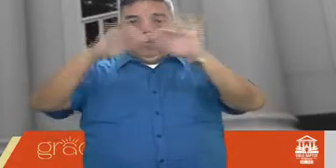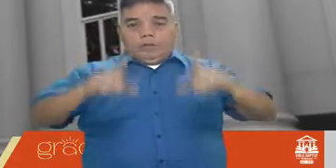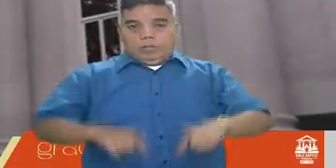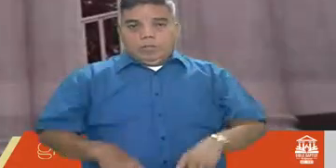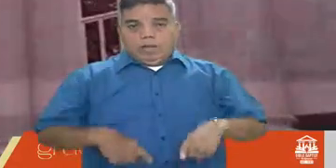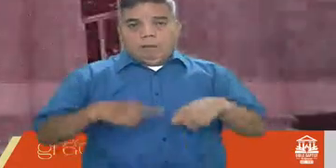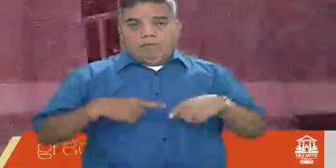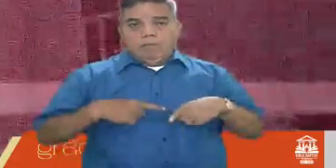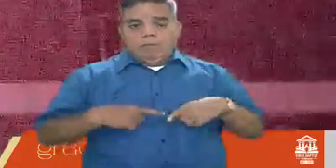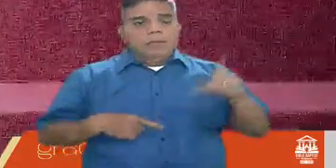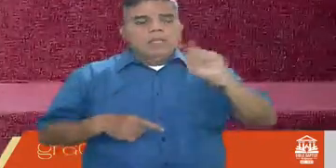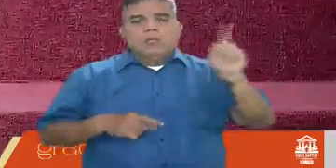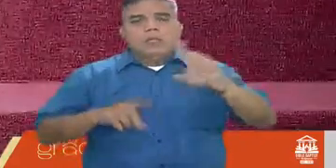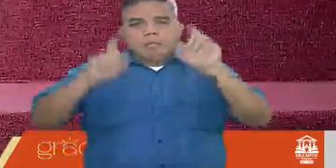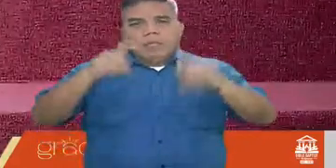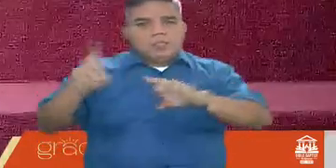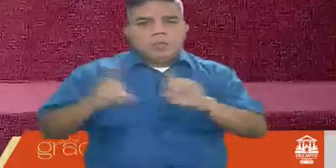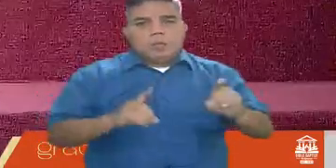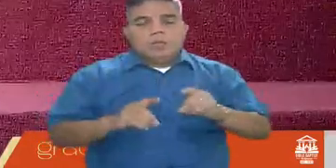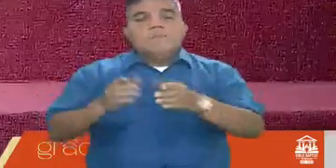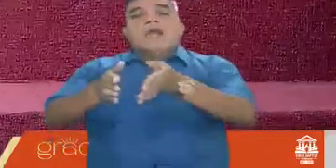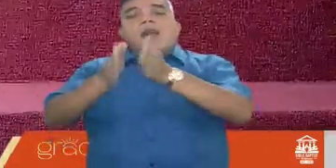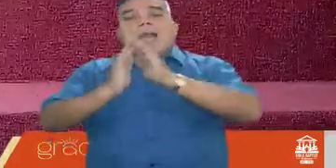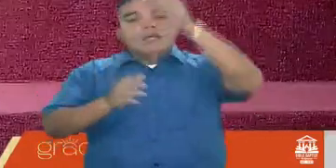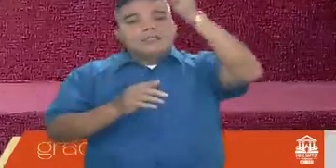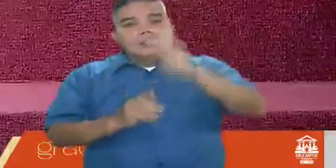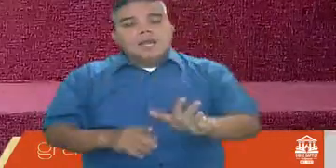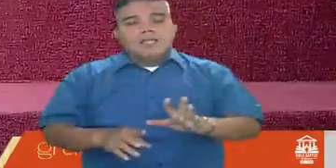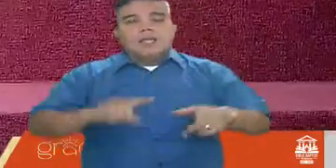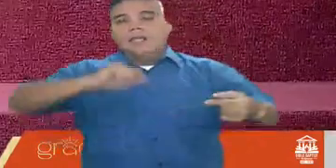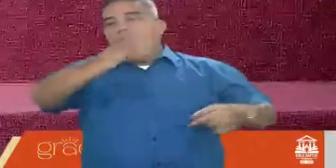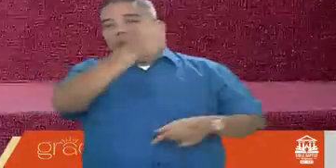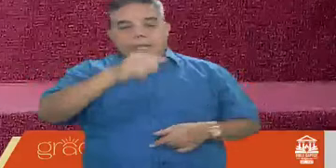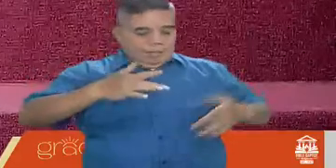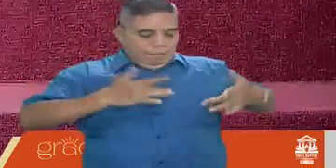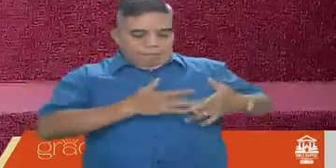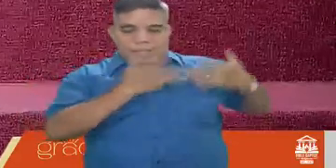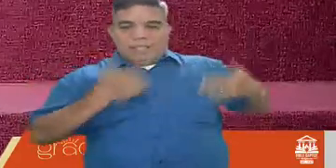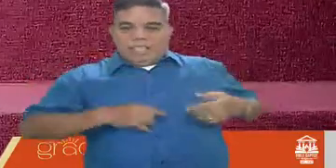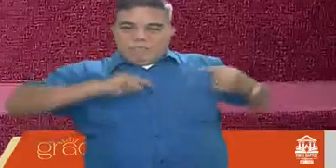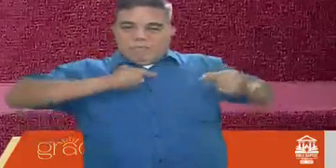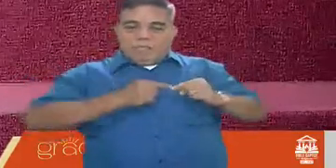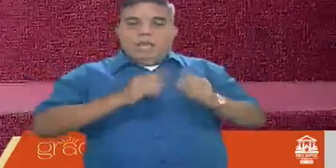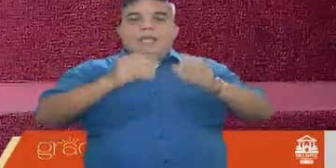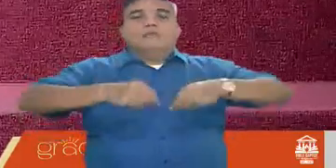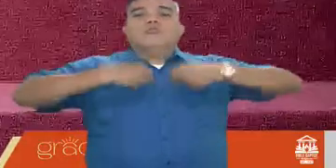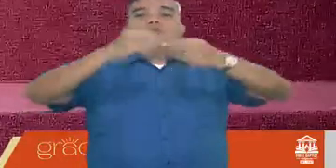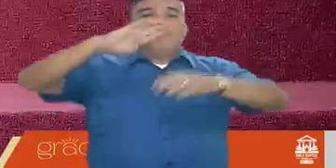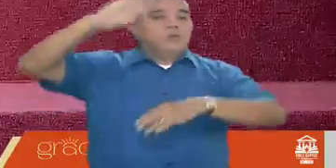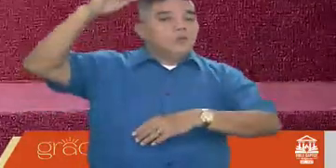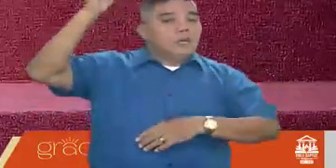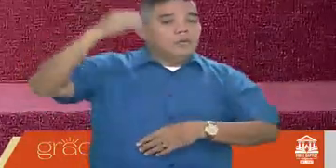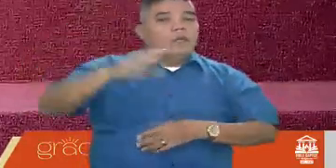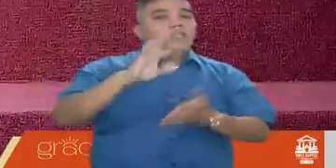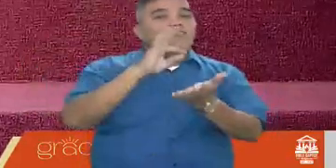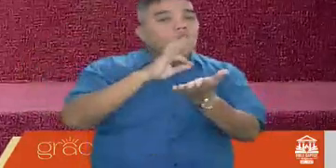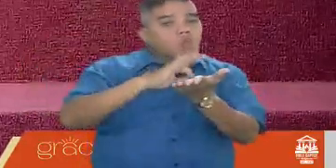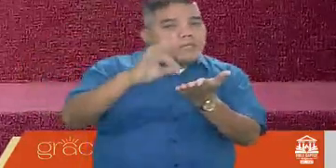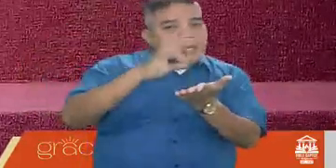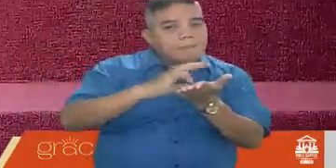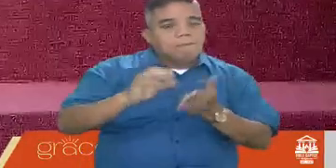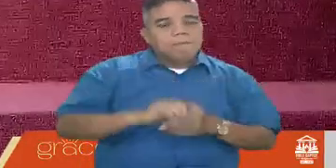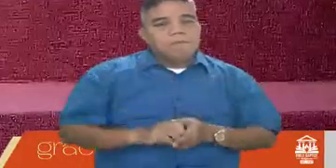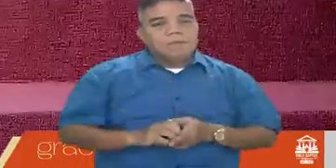So what are we going to do? Ask God to reveal any bitterness in your heart and to give you the grace to